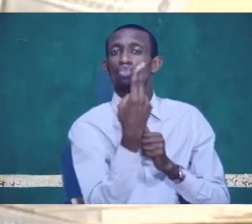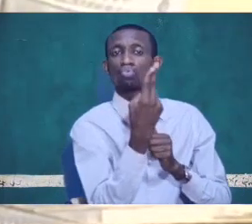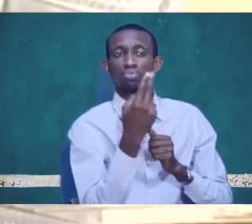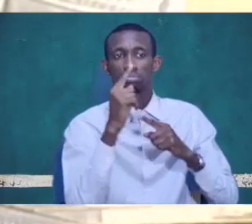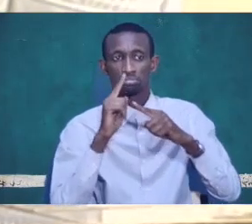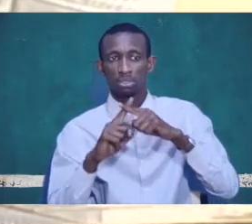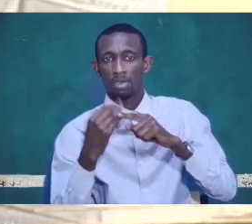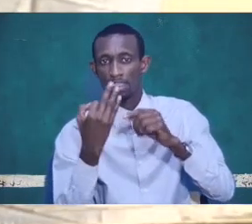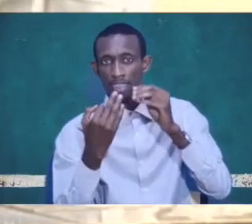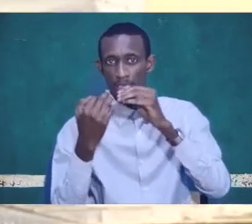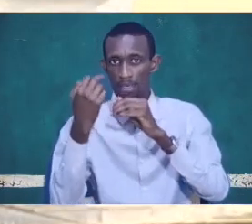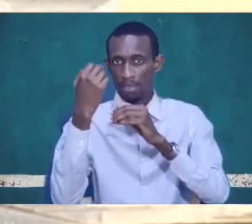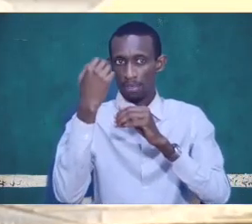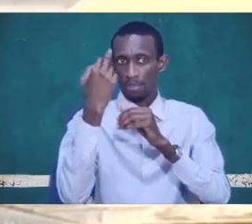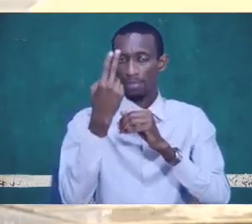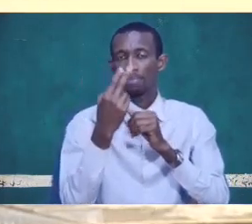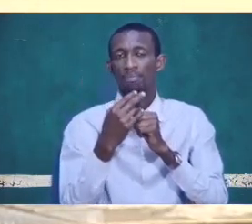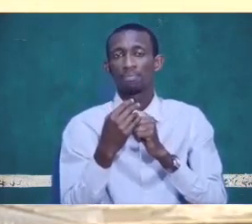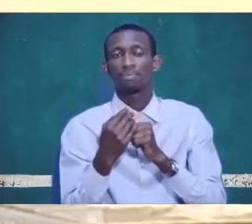we get 18, and so on.